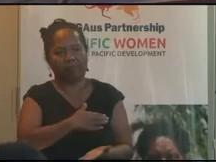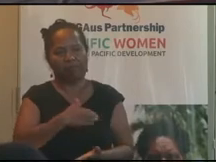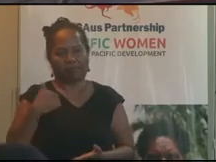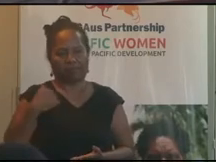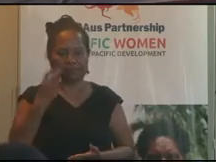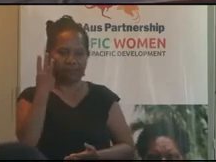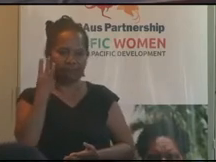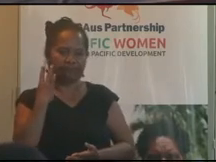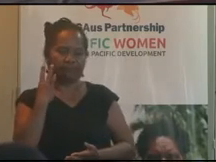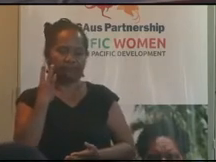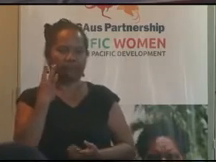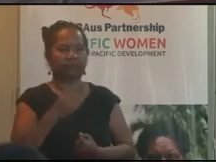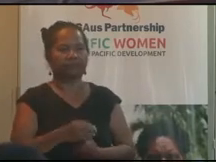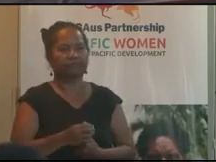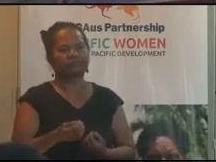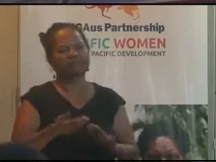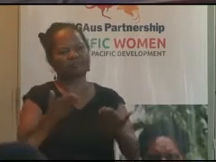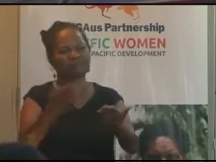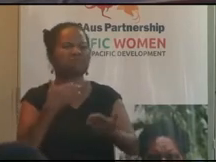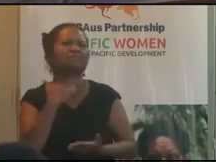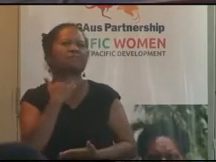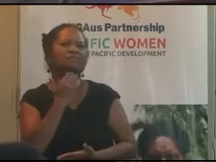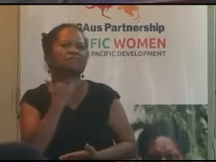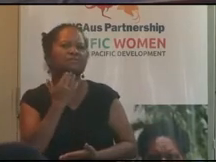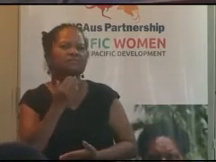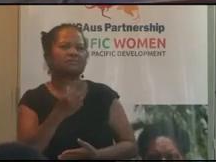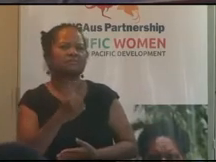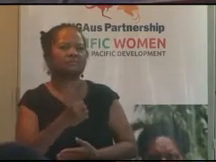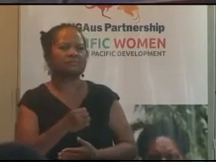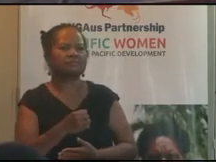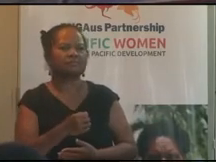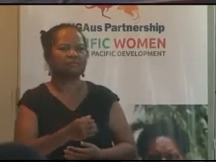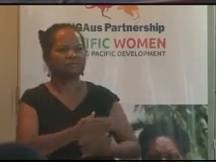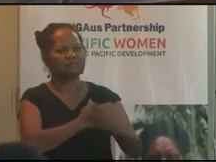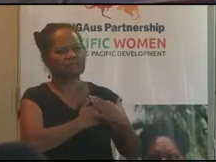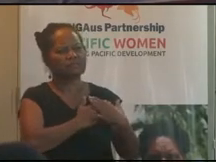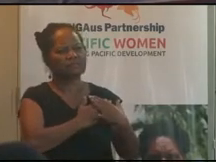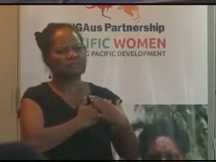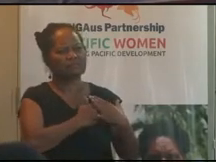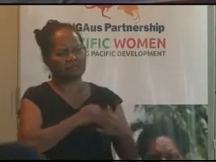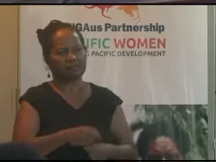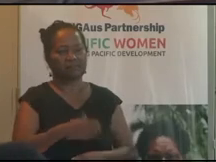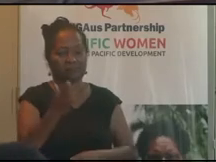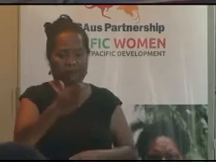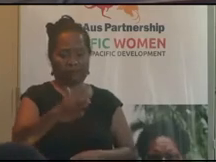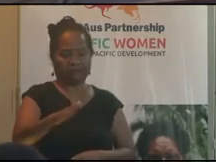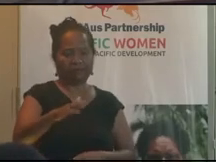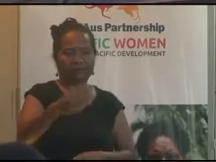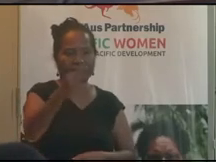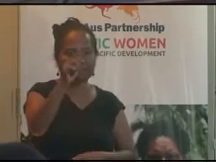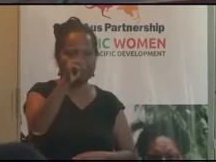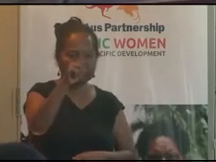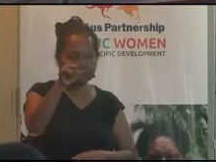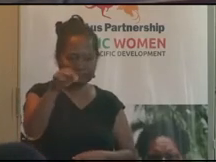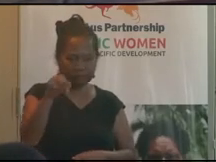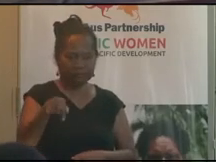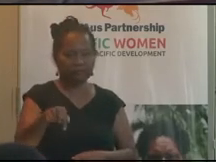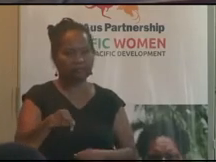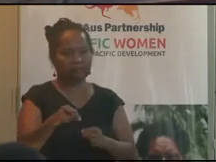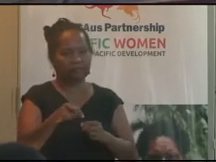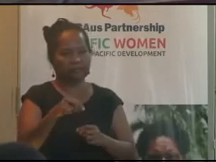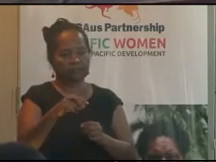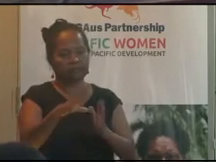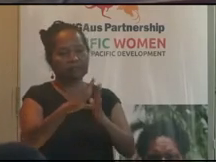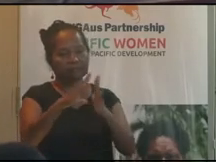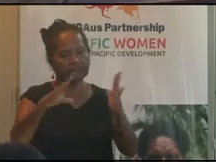women given voice and protected as a demographic that represents more than 50% of the entire population of this